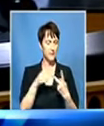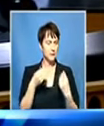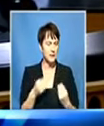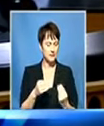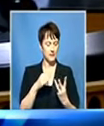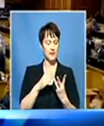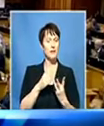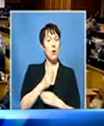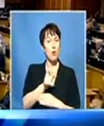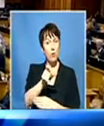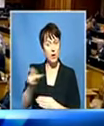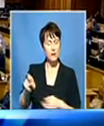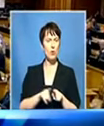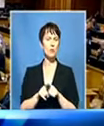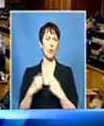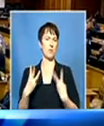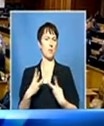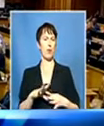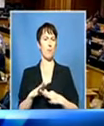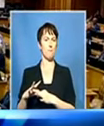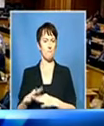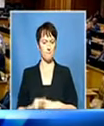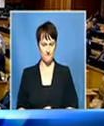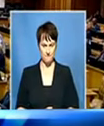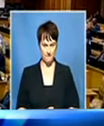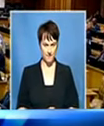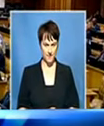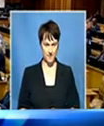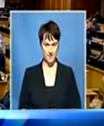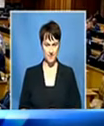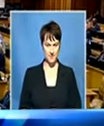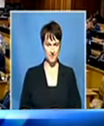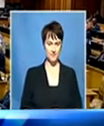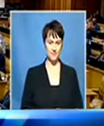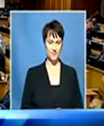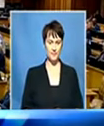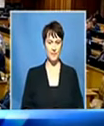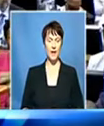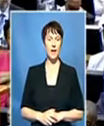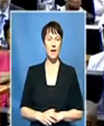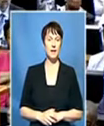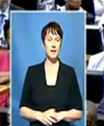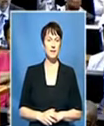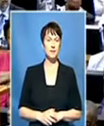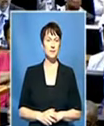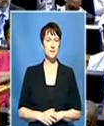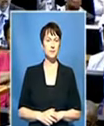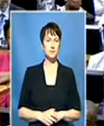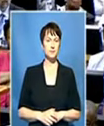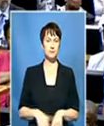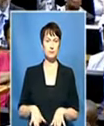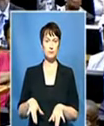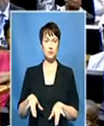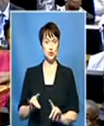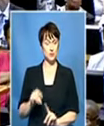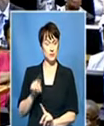the country really is faced with. All right. People have been speculating for a while that there might be a cabinet reshuffle in the